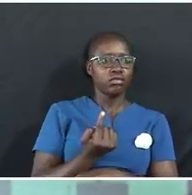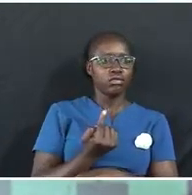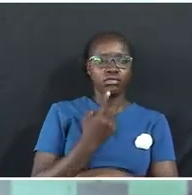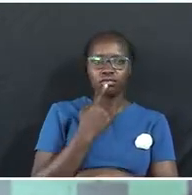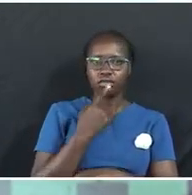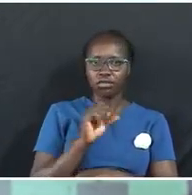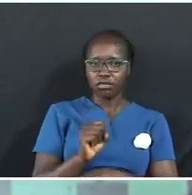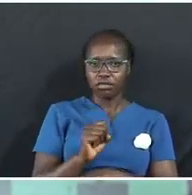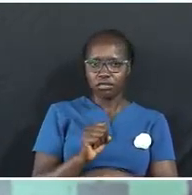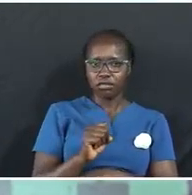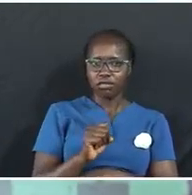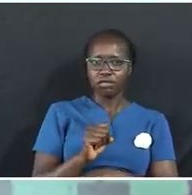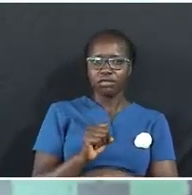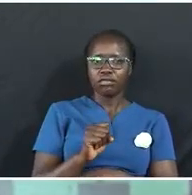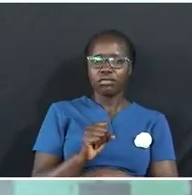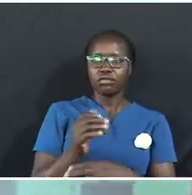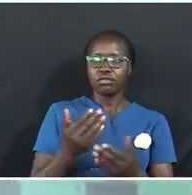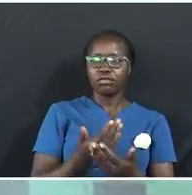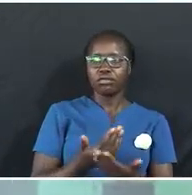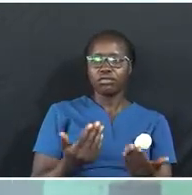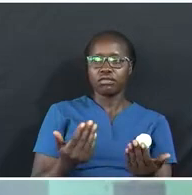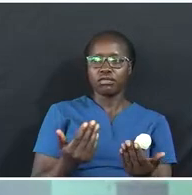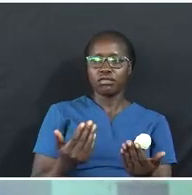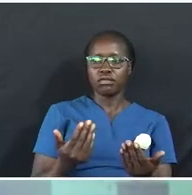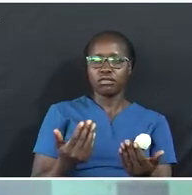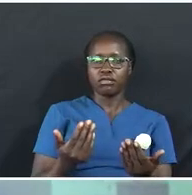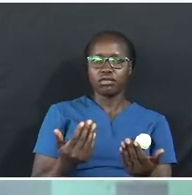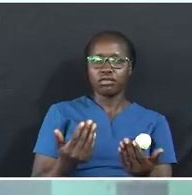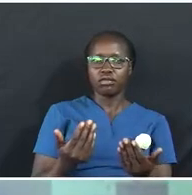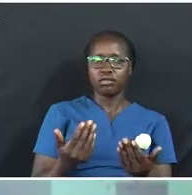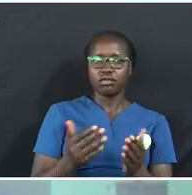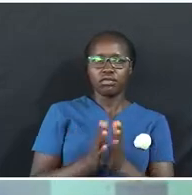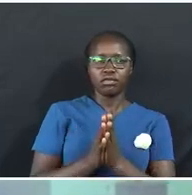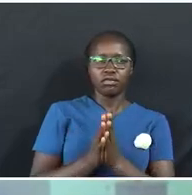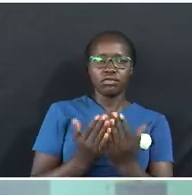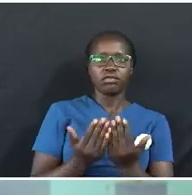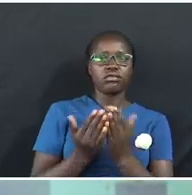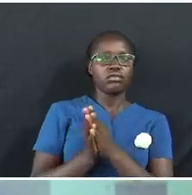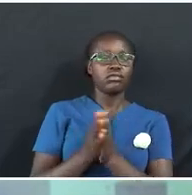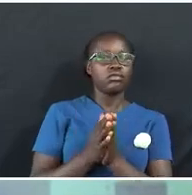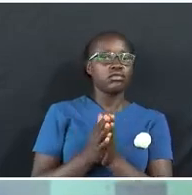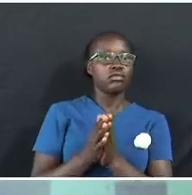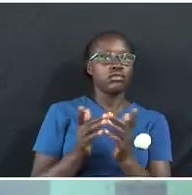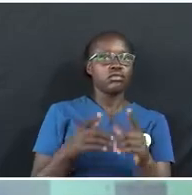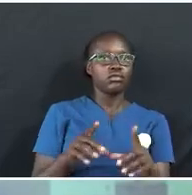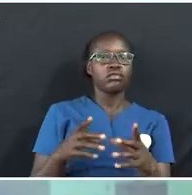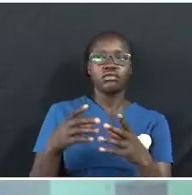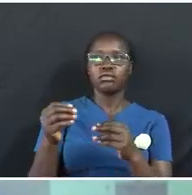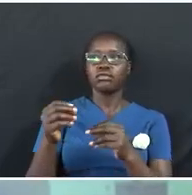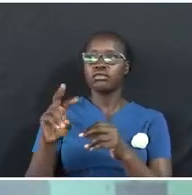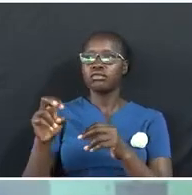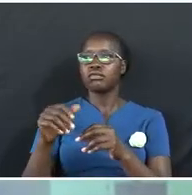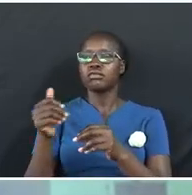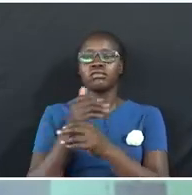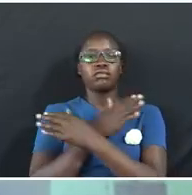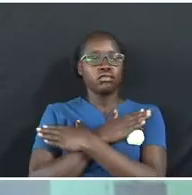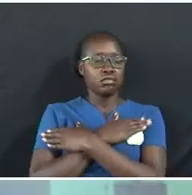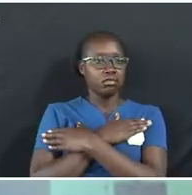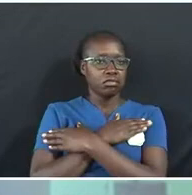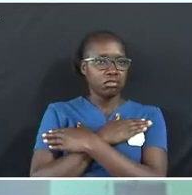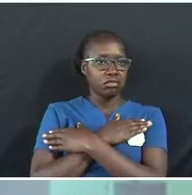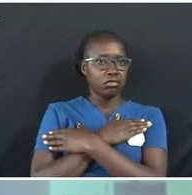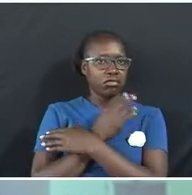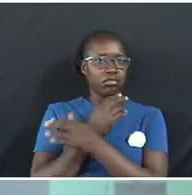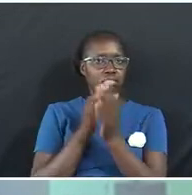So a child come back like this one who gave us the children's story. Let them go and look for their friends whom